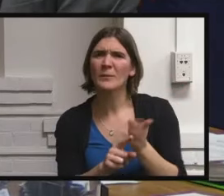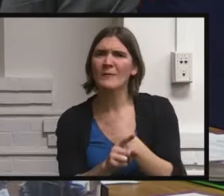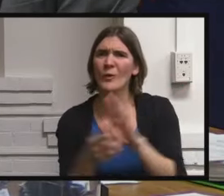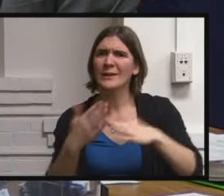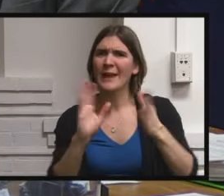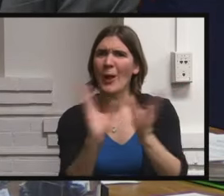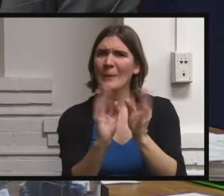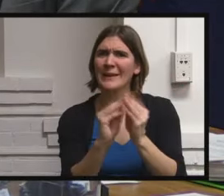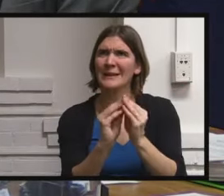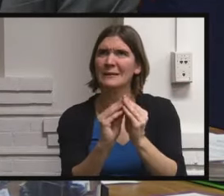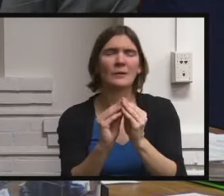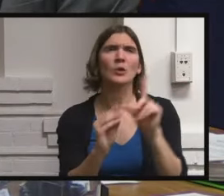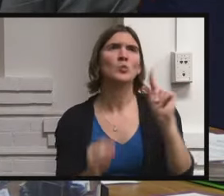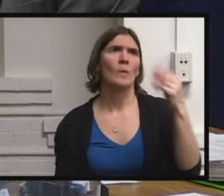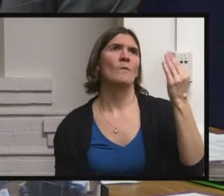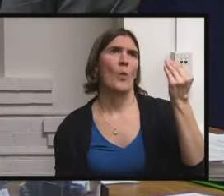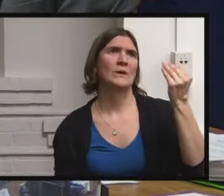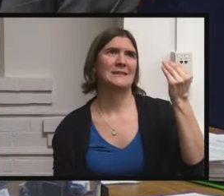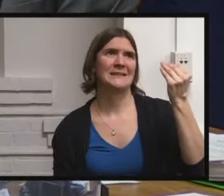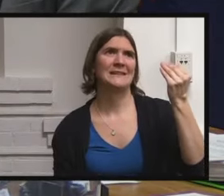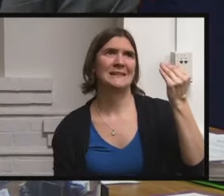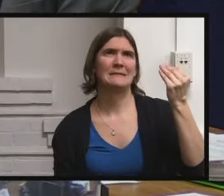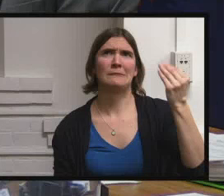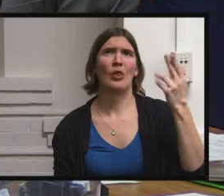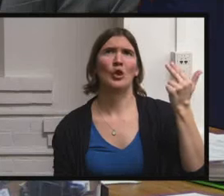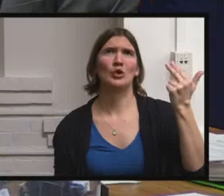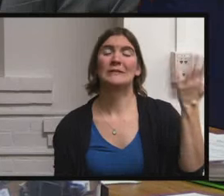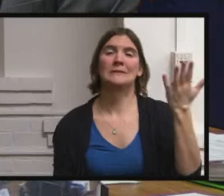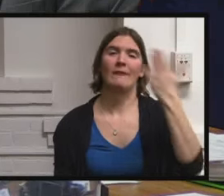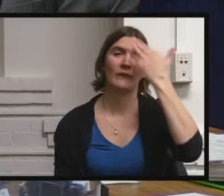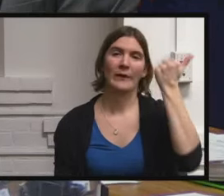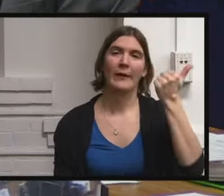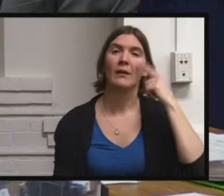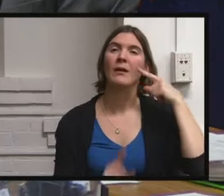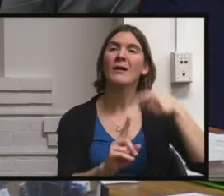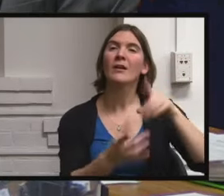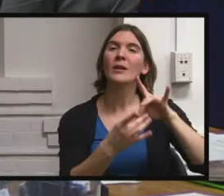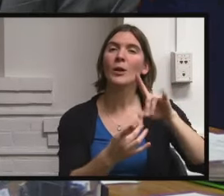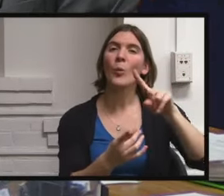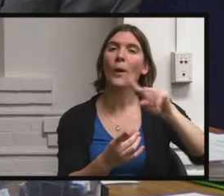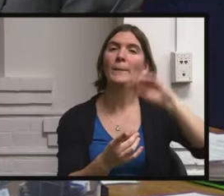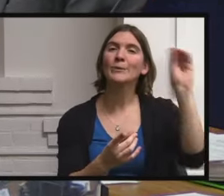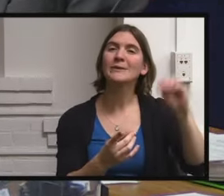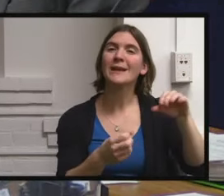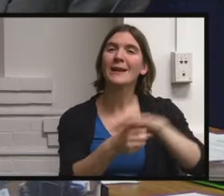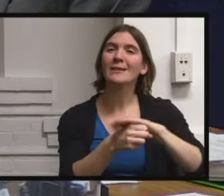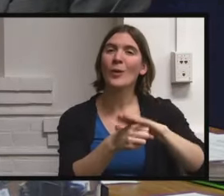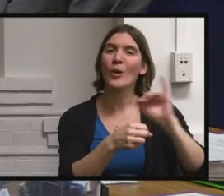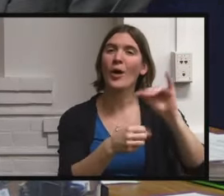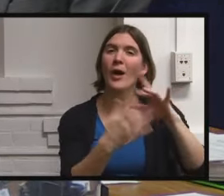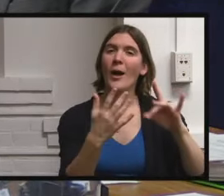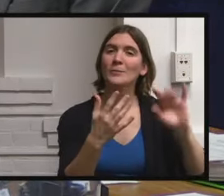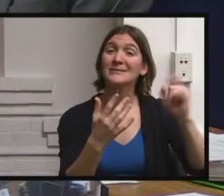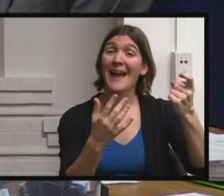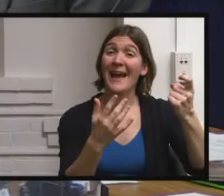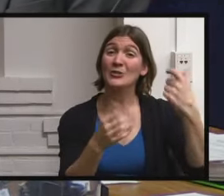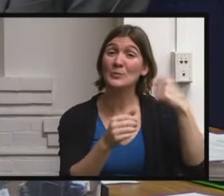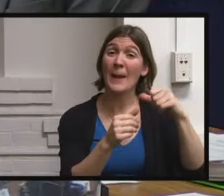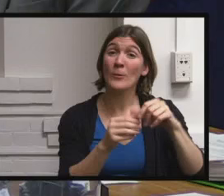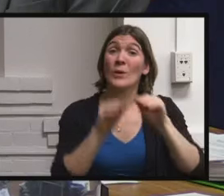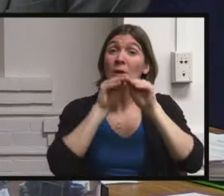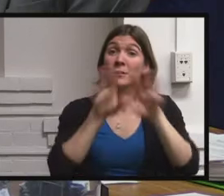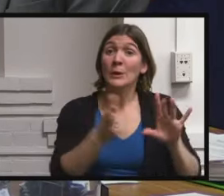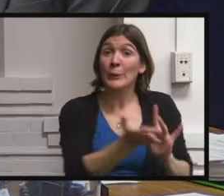meeting. I think it was in 2014. Was it? May have been 13, about the 1% local option sales tax. Oh, right. And everybody will recall that we